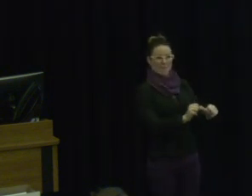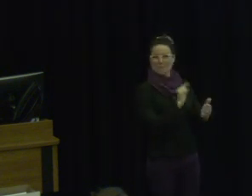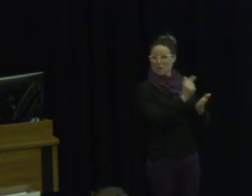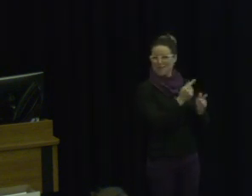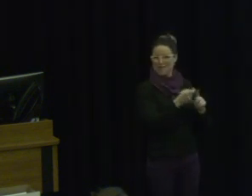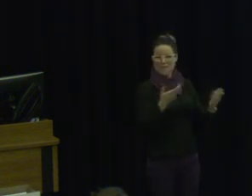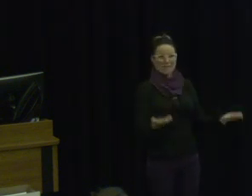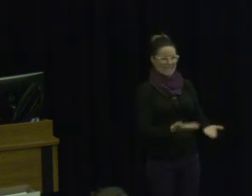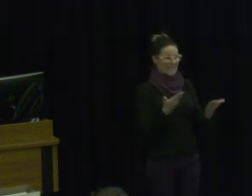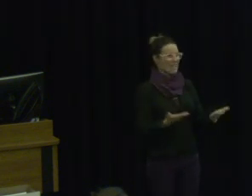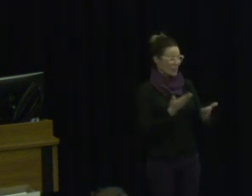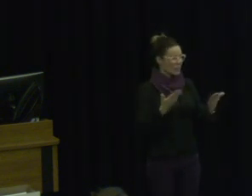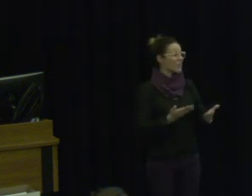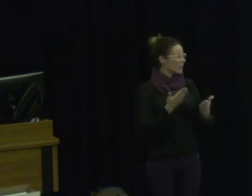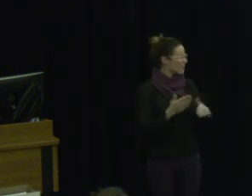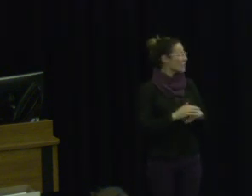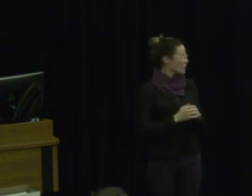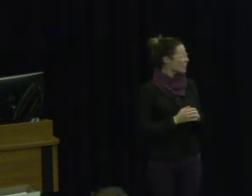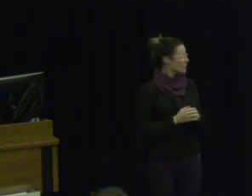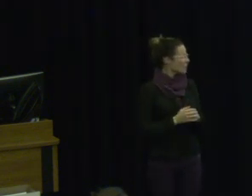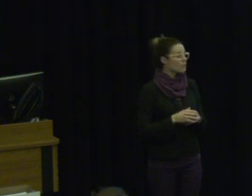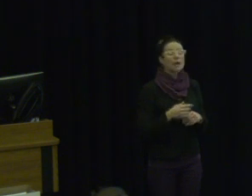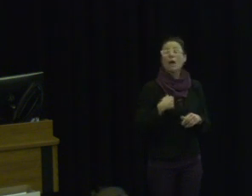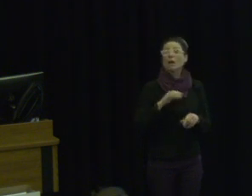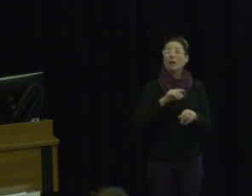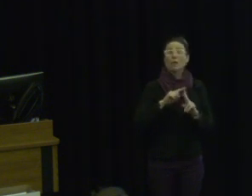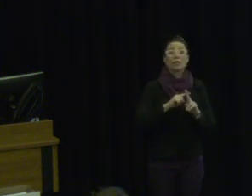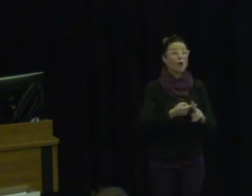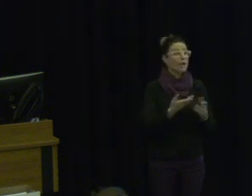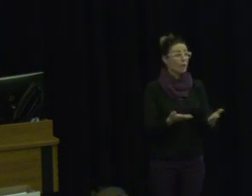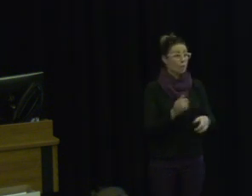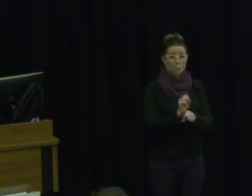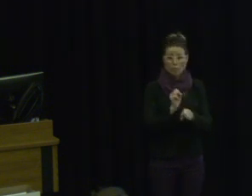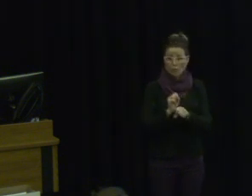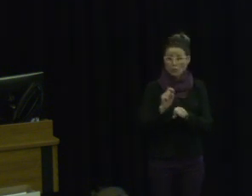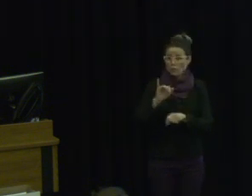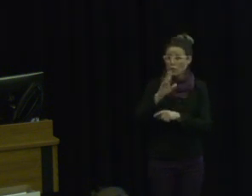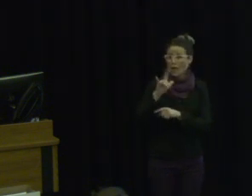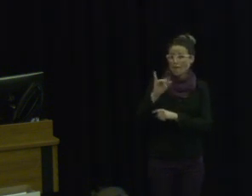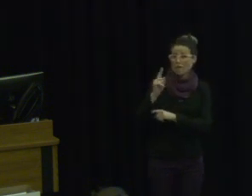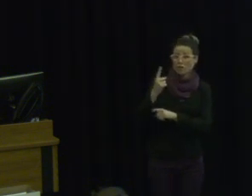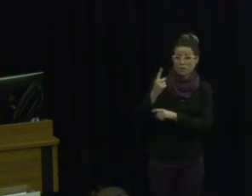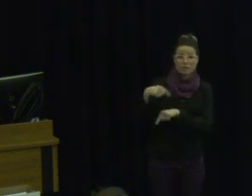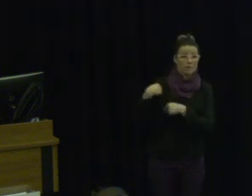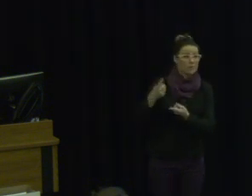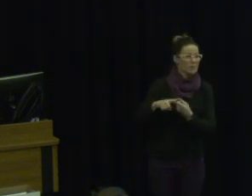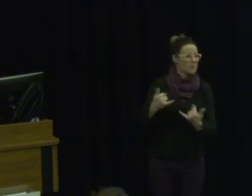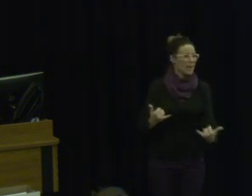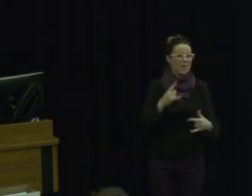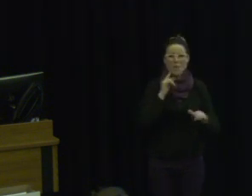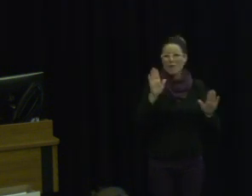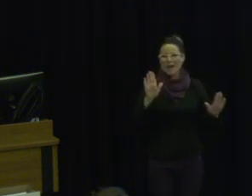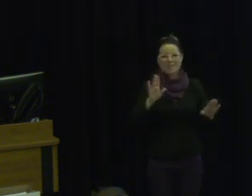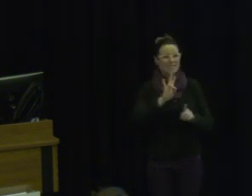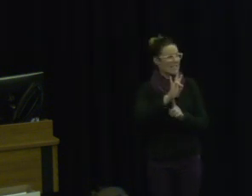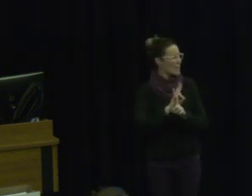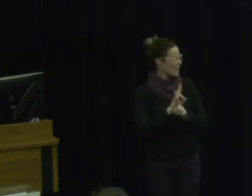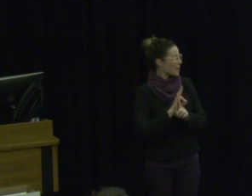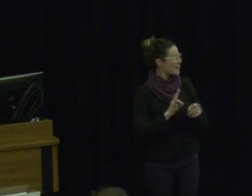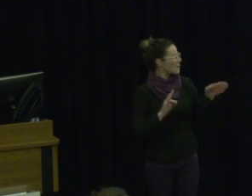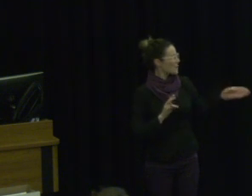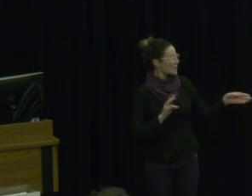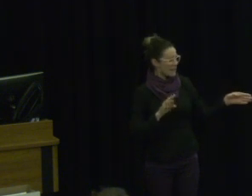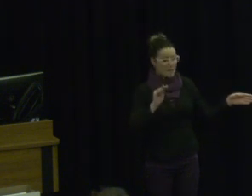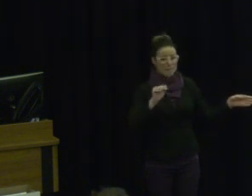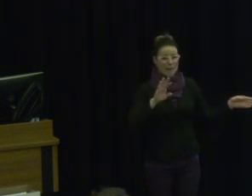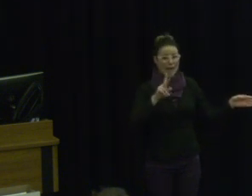of this university. So I've been here with you since July 1, and it's been a great 6 to 7 months. So. And I'm Natalie Jones. I'm the Vice